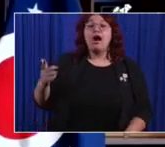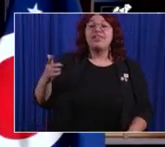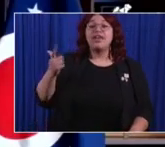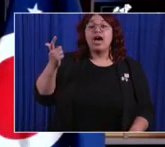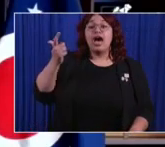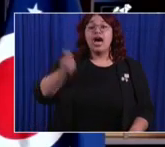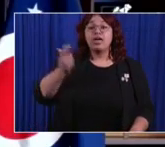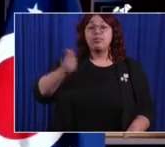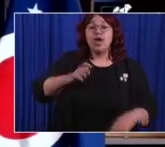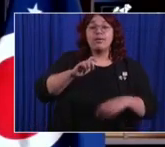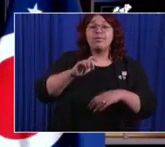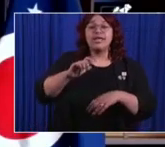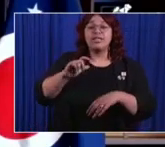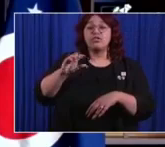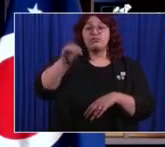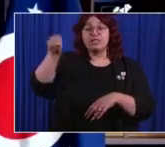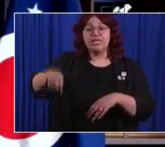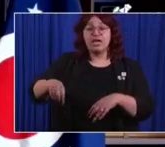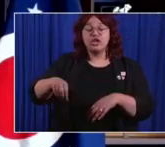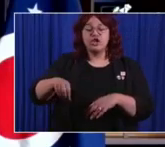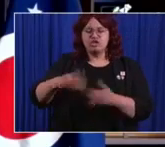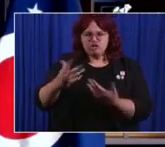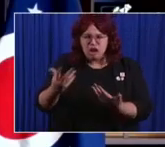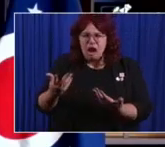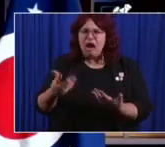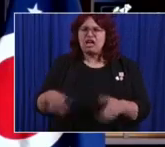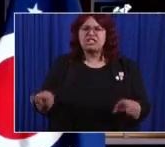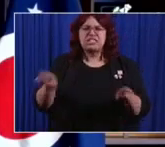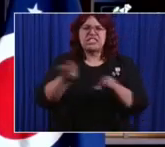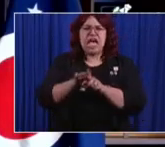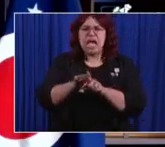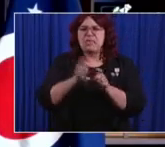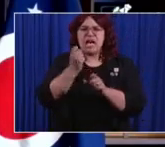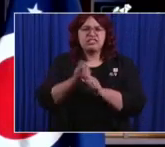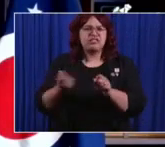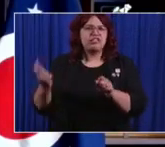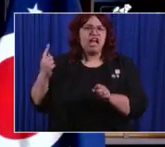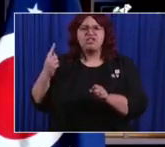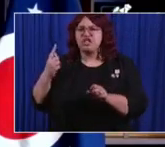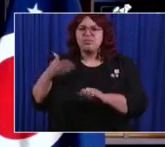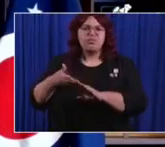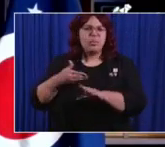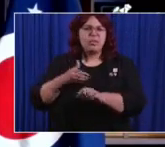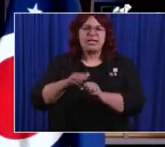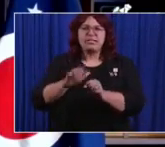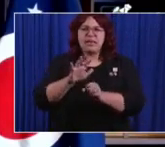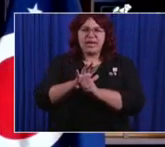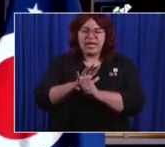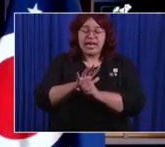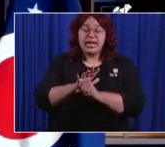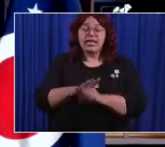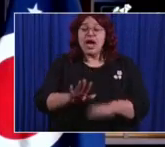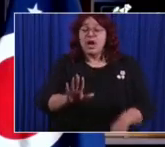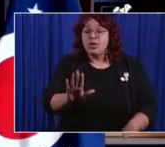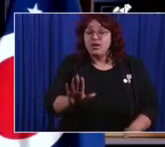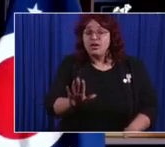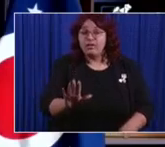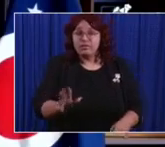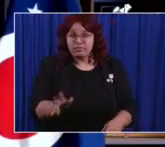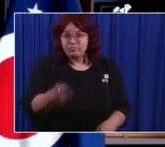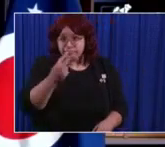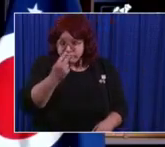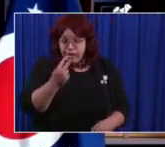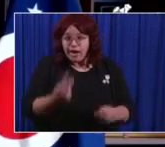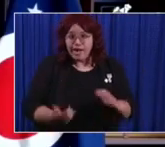was pre-pandemic. Emphasizing again, nearly 95,000 jobs that pay over